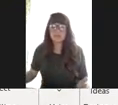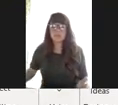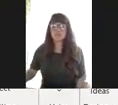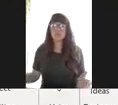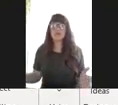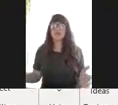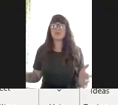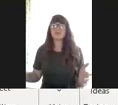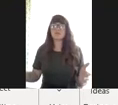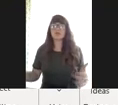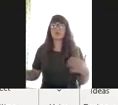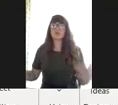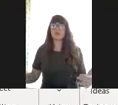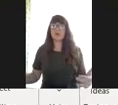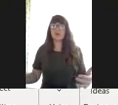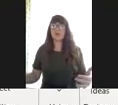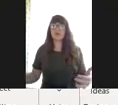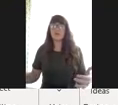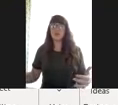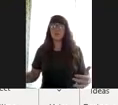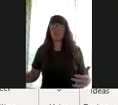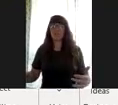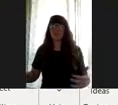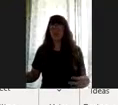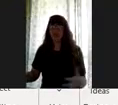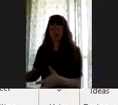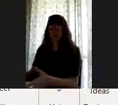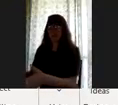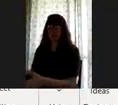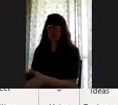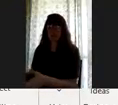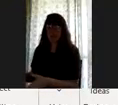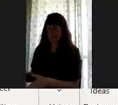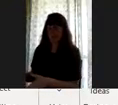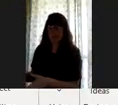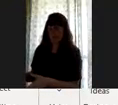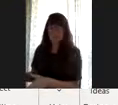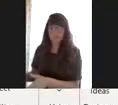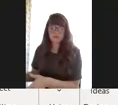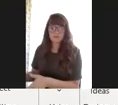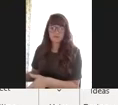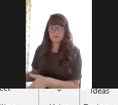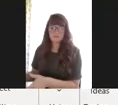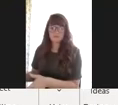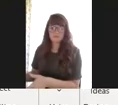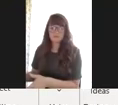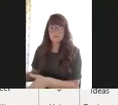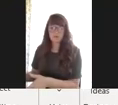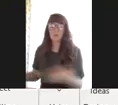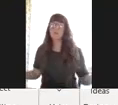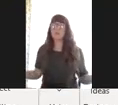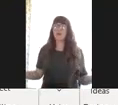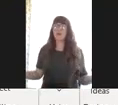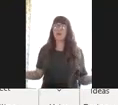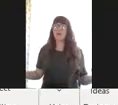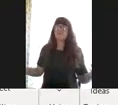So it's trying to convey that that's how much love he had for us. Right. You know, we